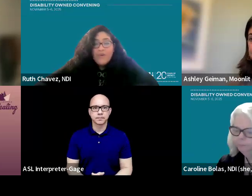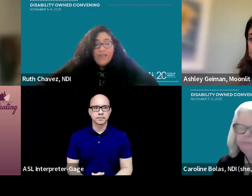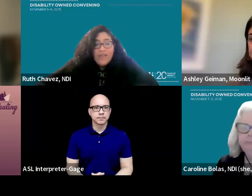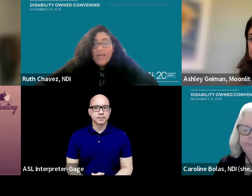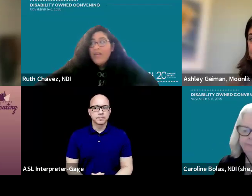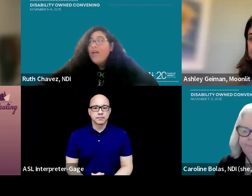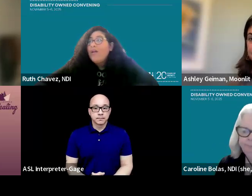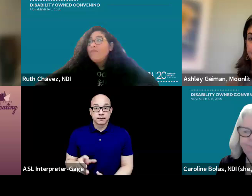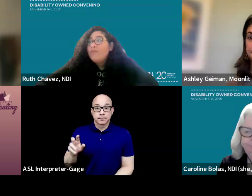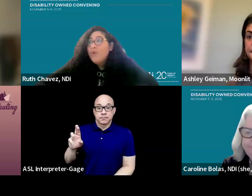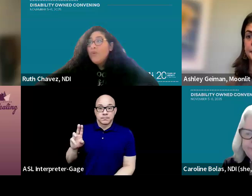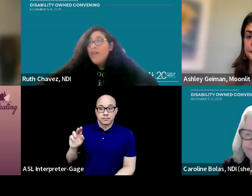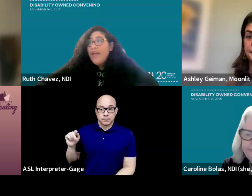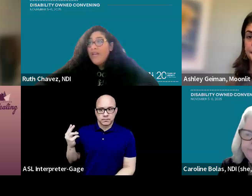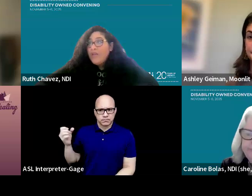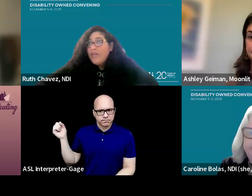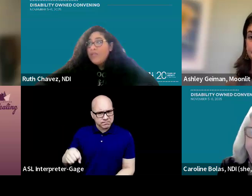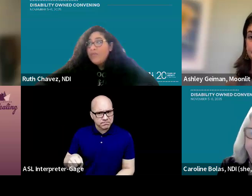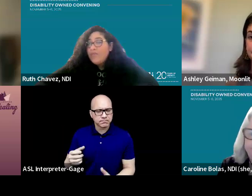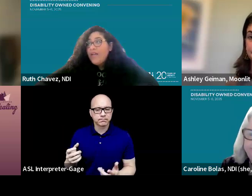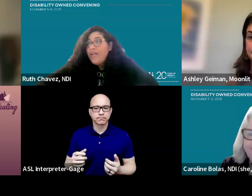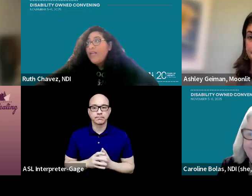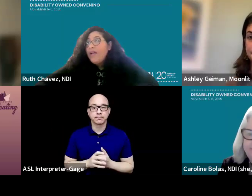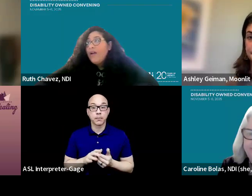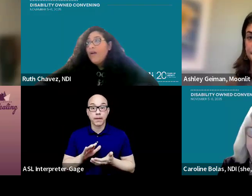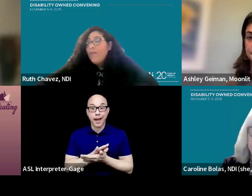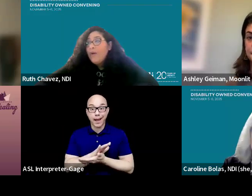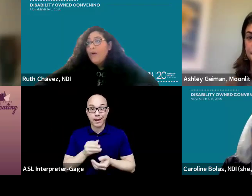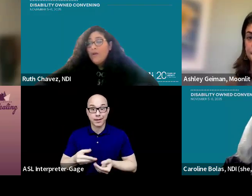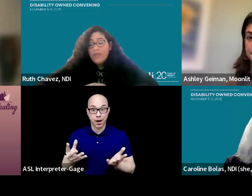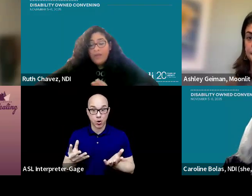Yeah, sure thing. So the handout that is provided